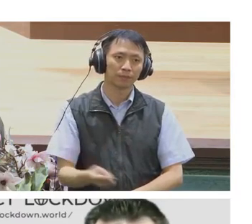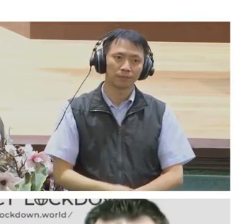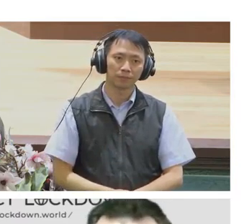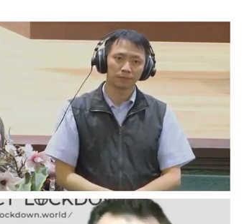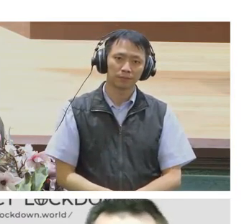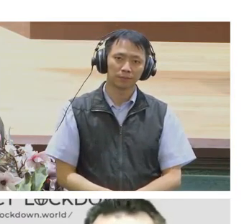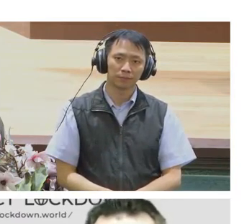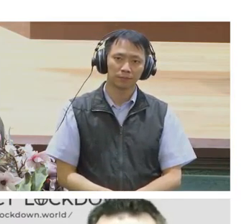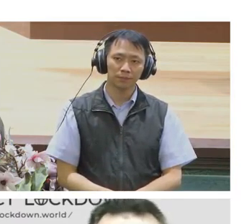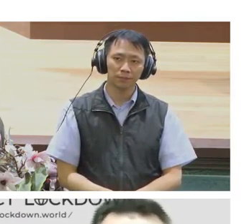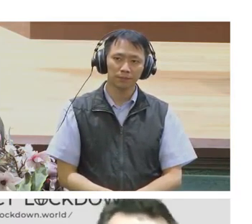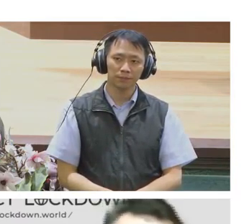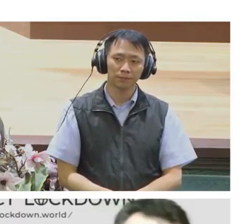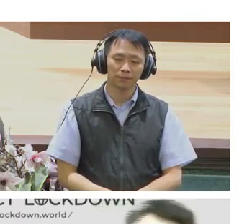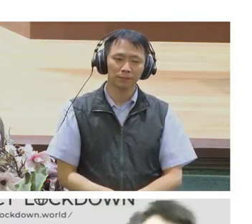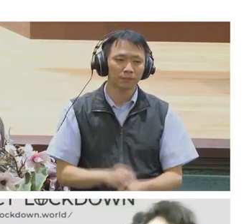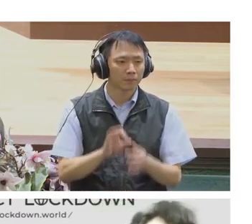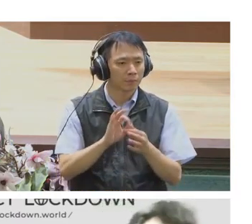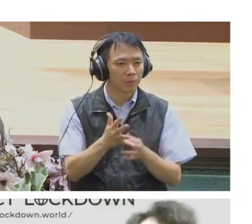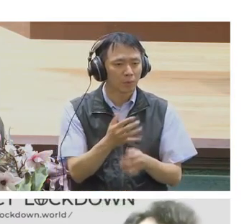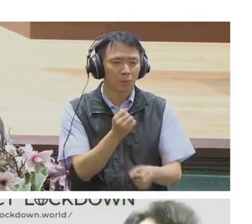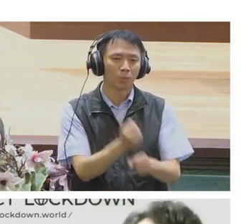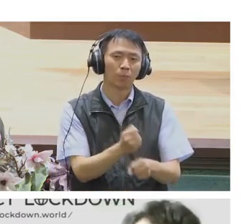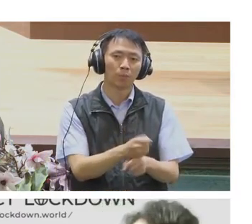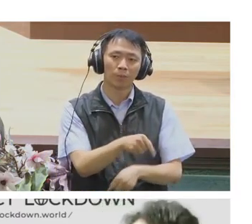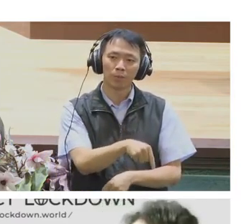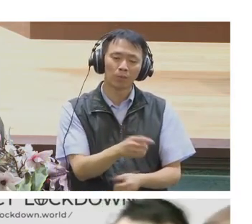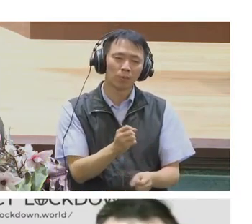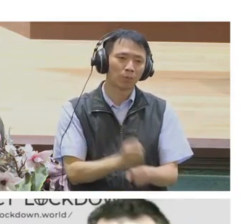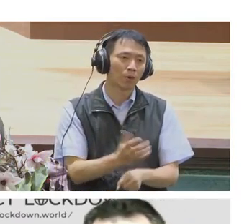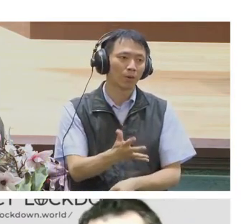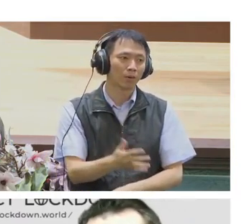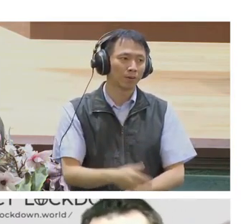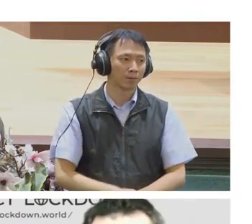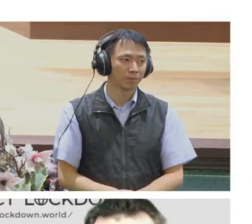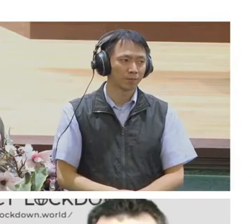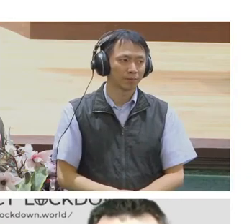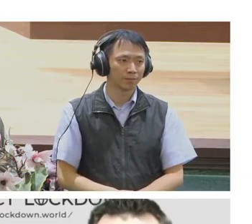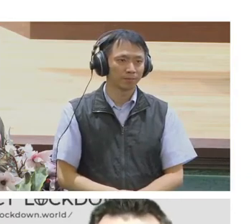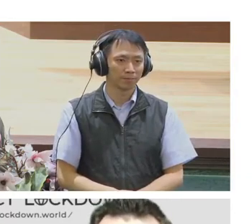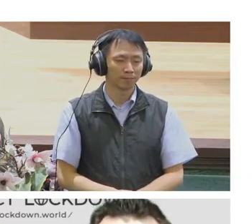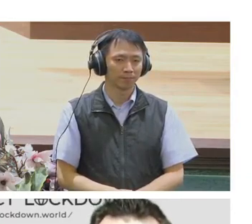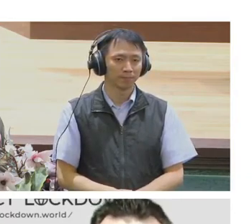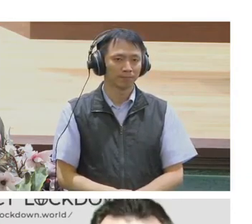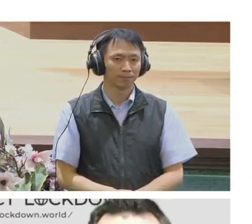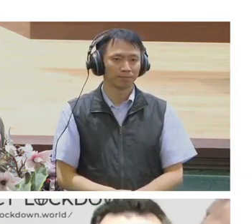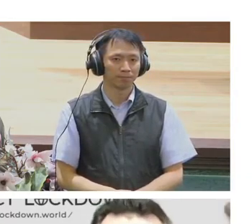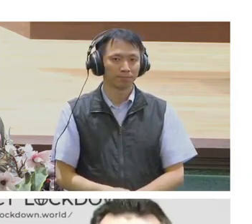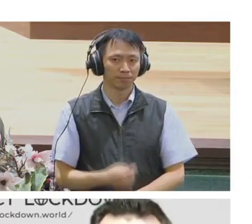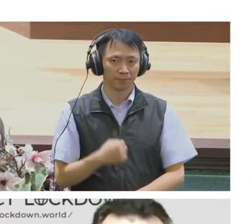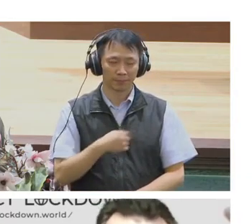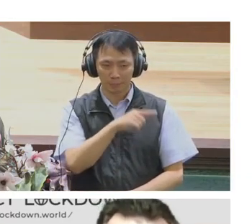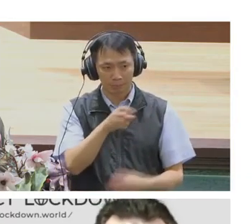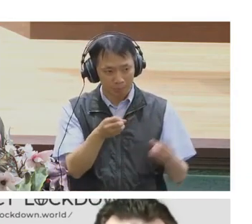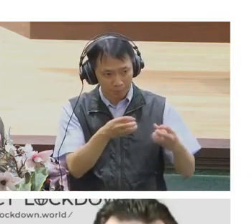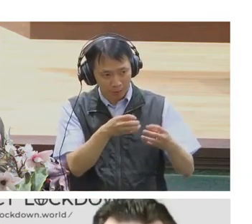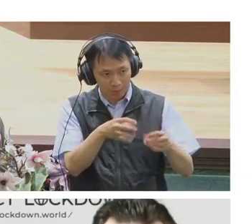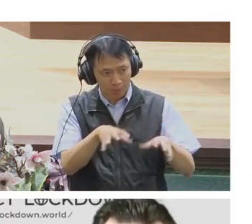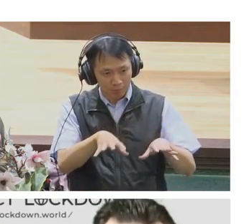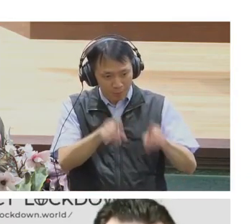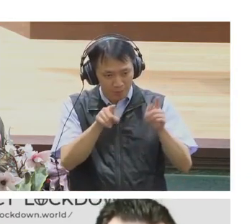But why do that, right? And I think that from the start, our discussion has been that this needs to be more than just